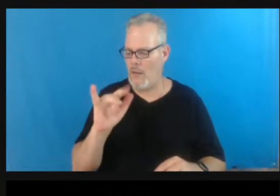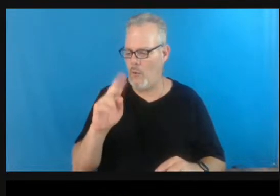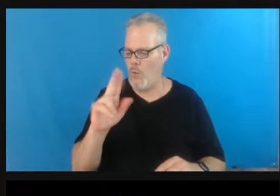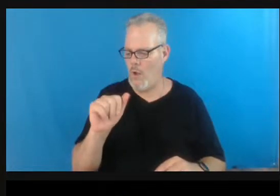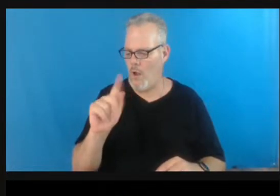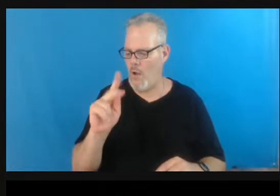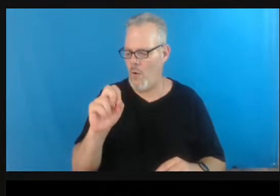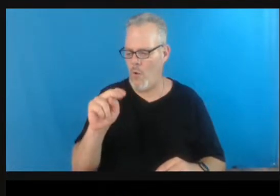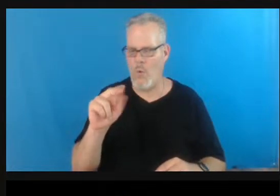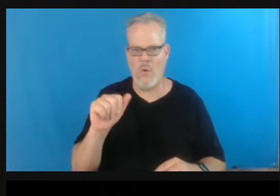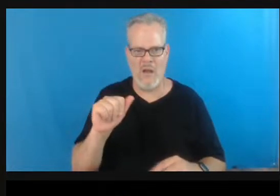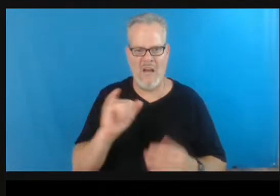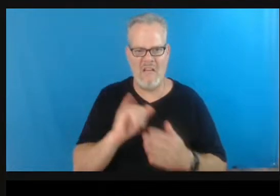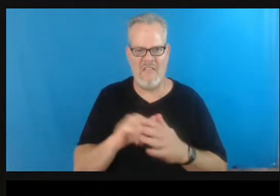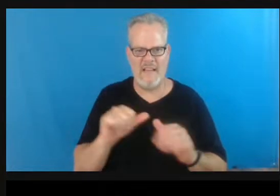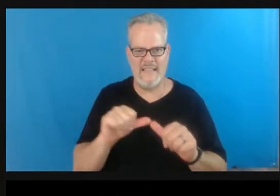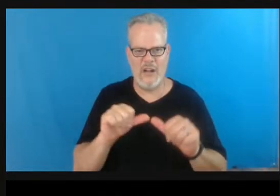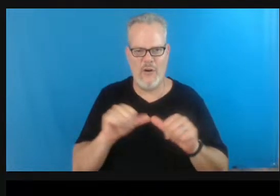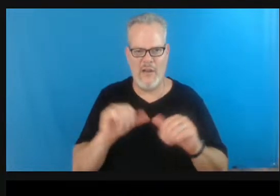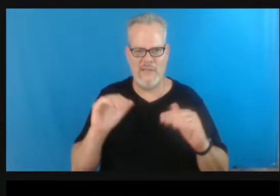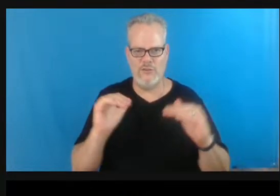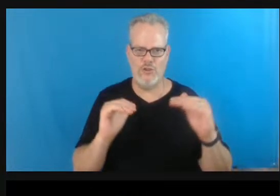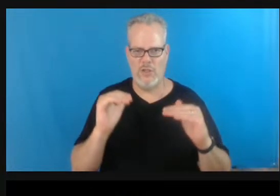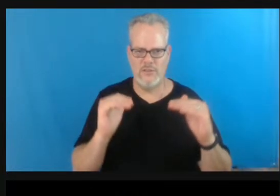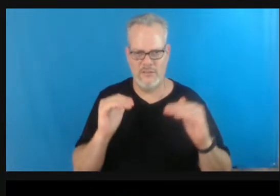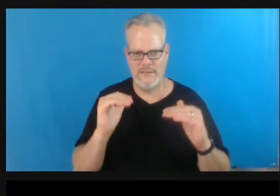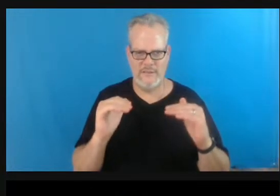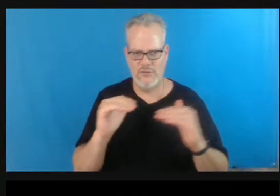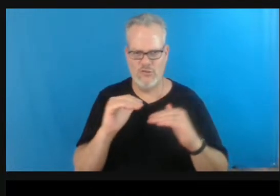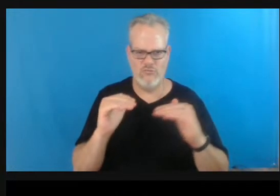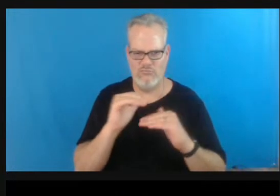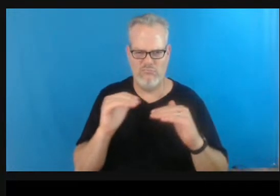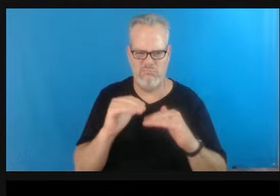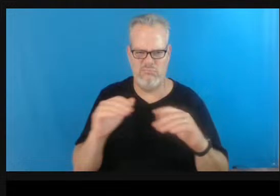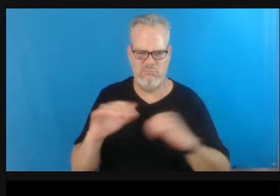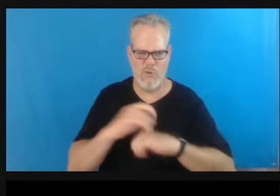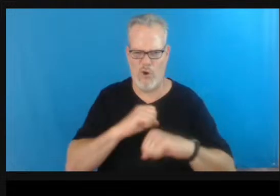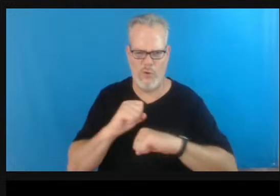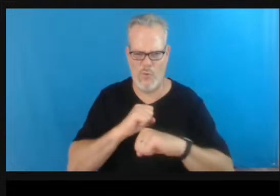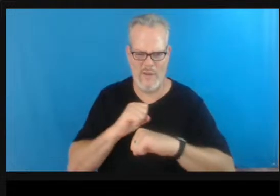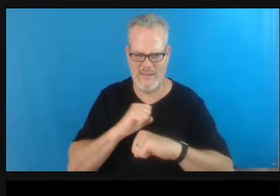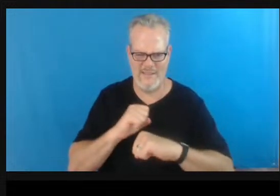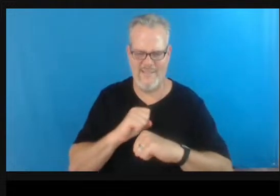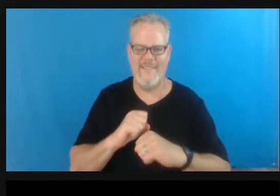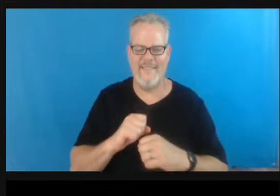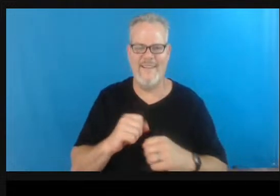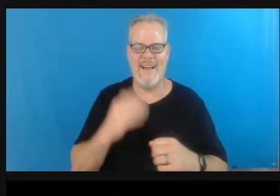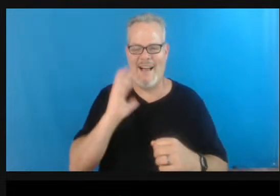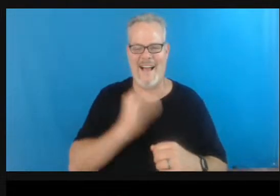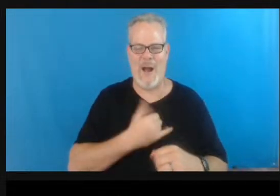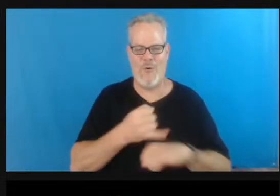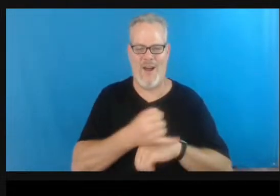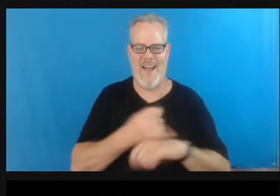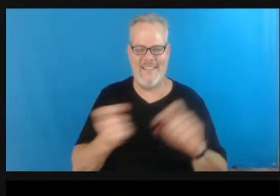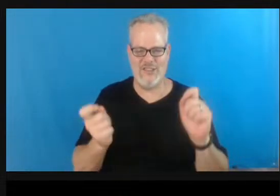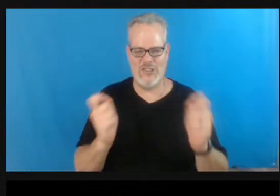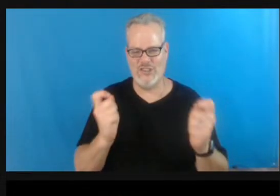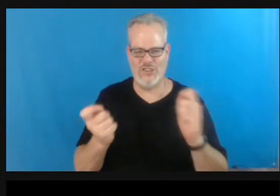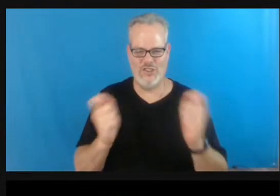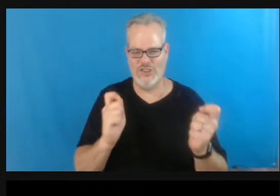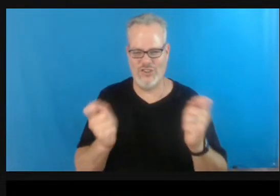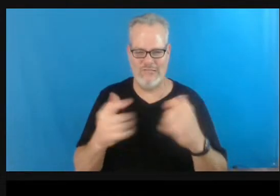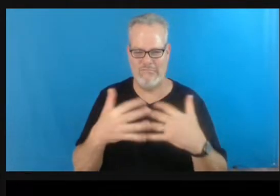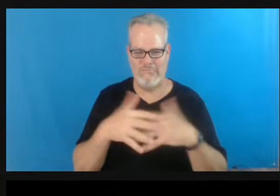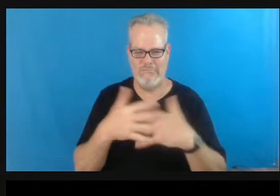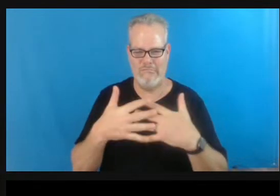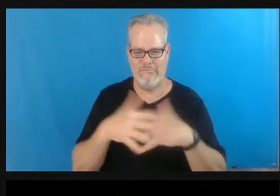adjustment there as well. When you don't, seeing them once in a while is not that alarming because the island is always adjusting all the time. It's more when you start getting clusters